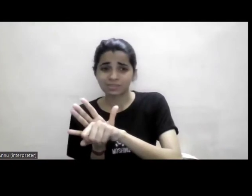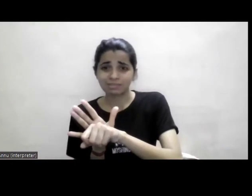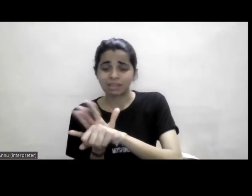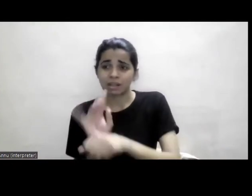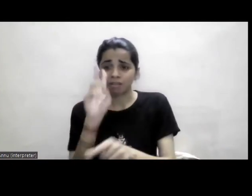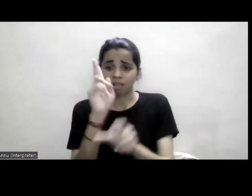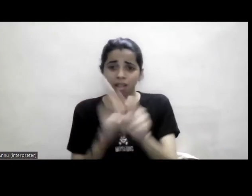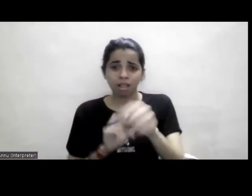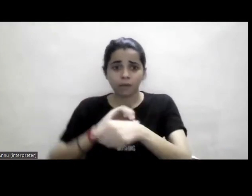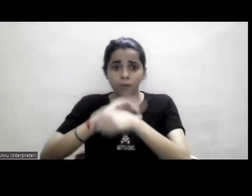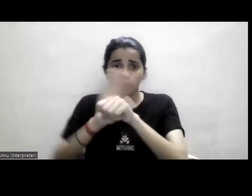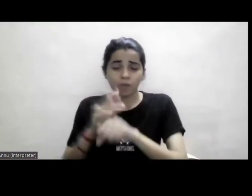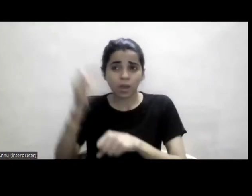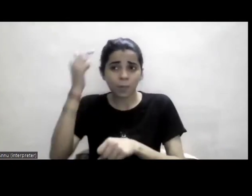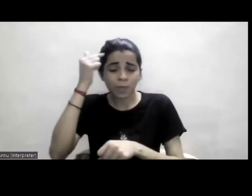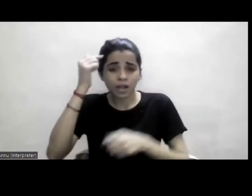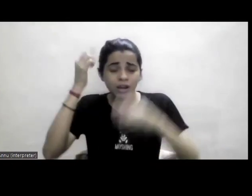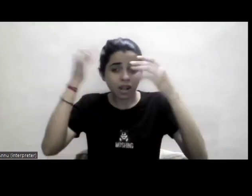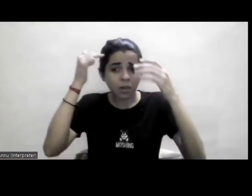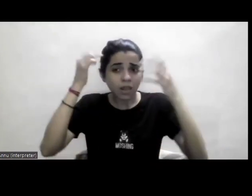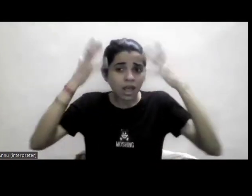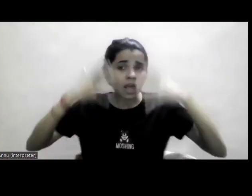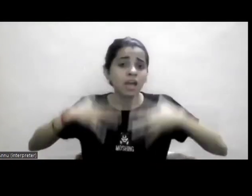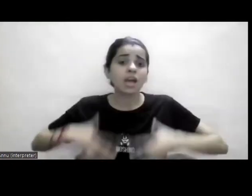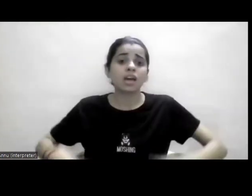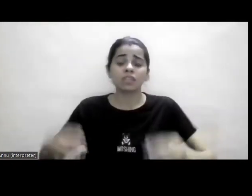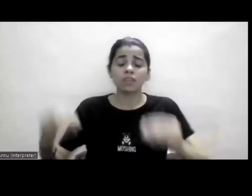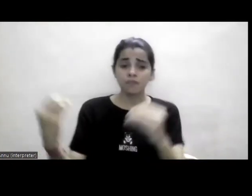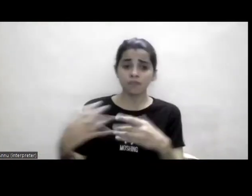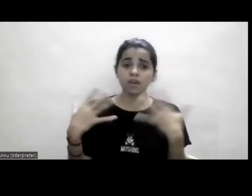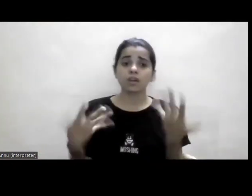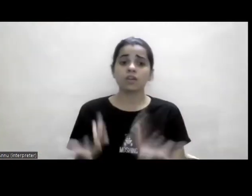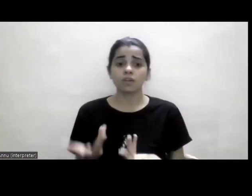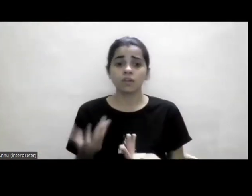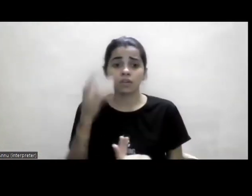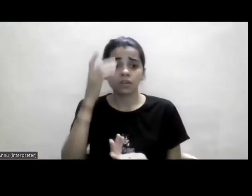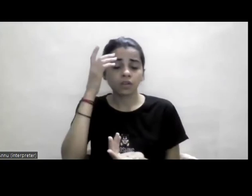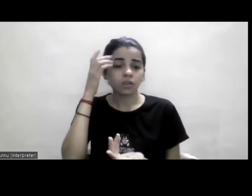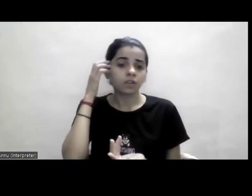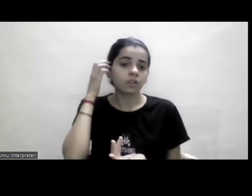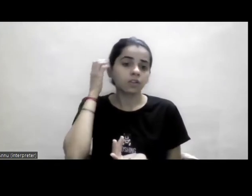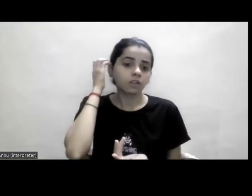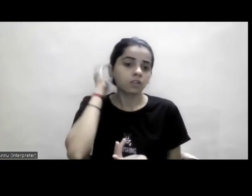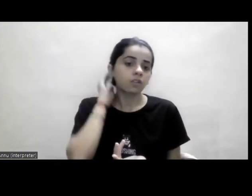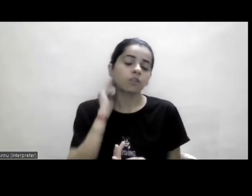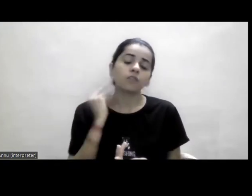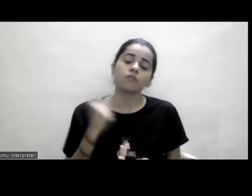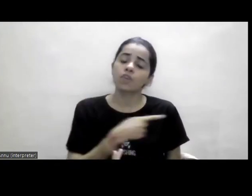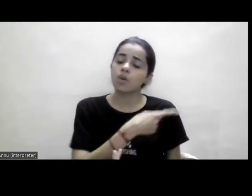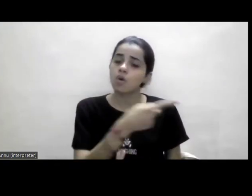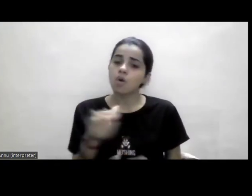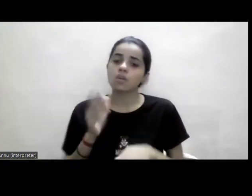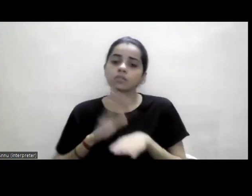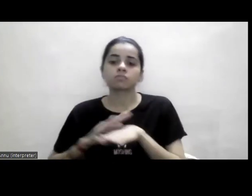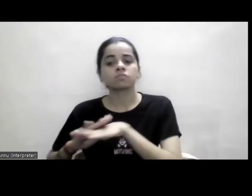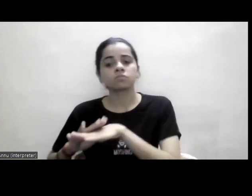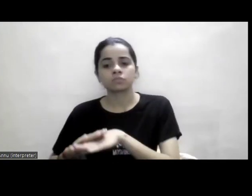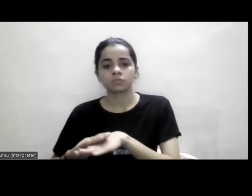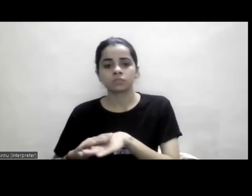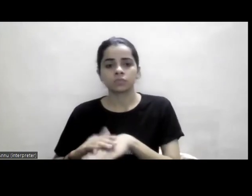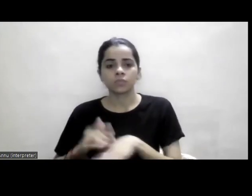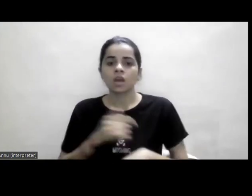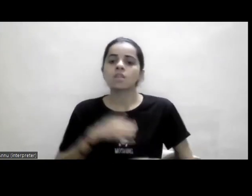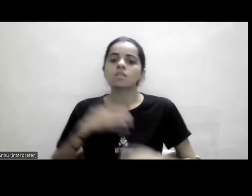of mental health and how, you know, we are all dealing with mental health issues on daily basis.